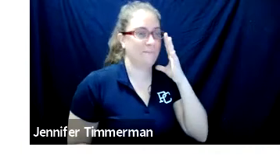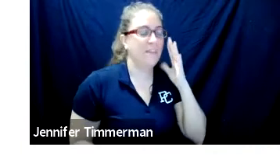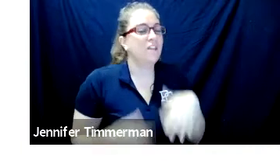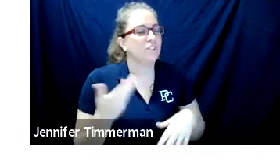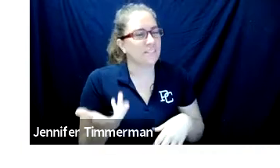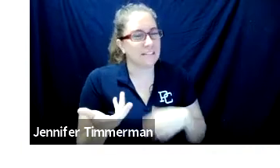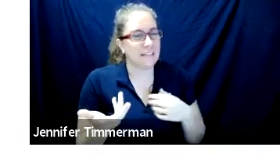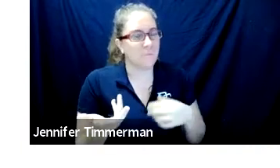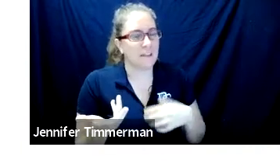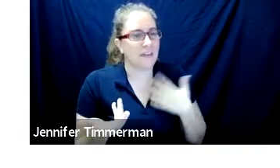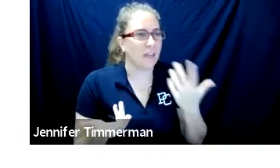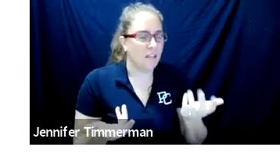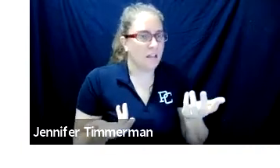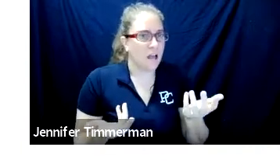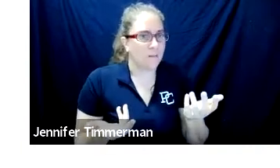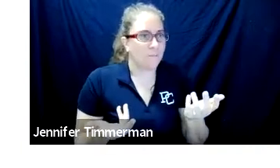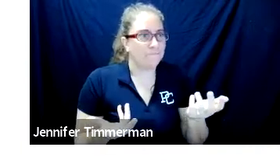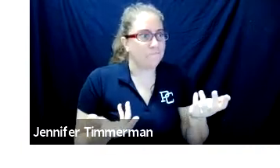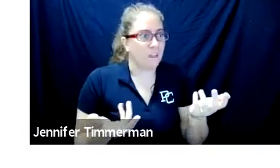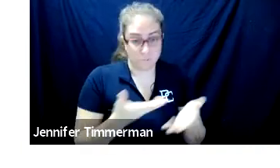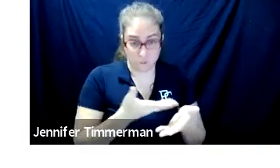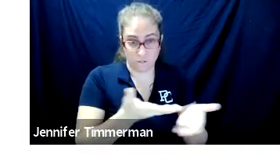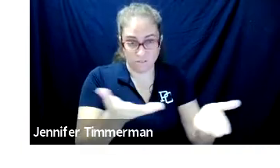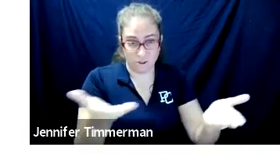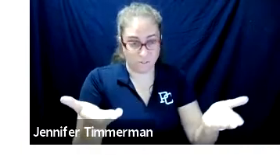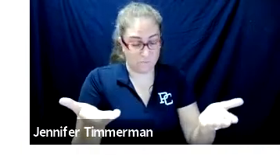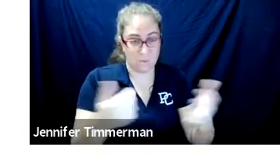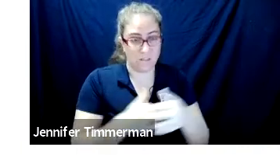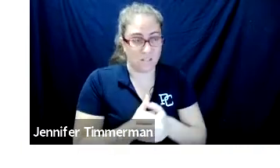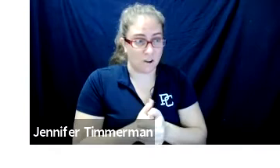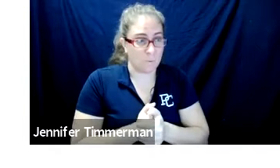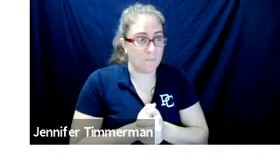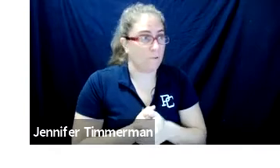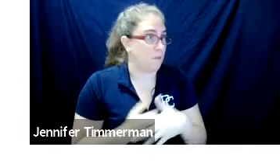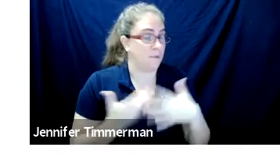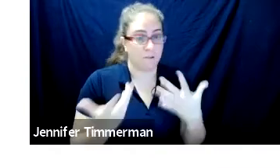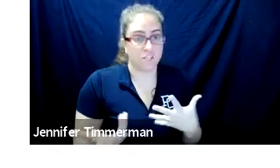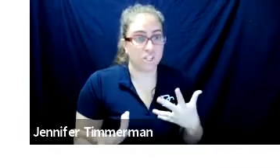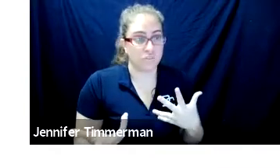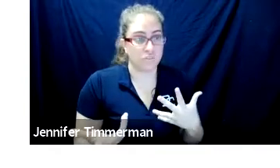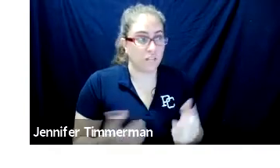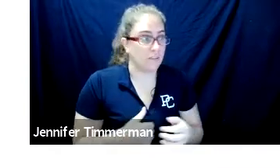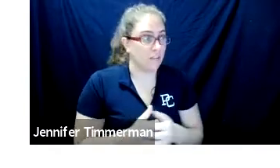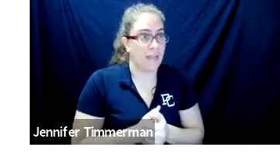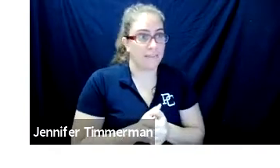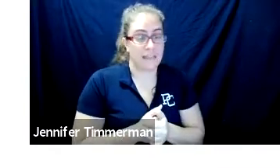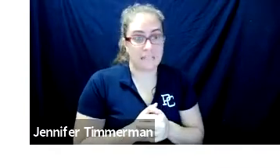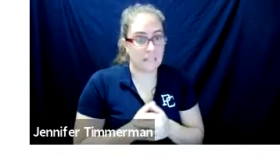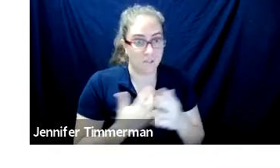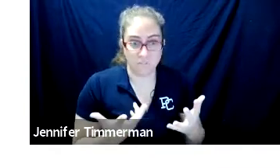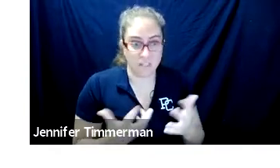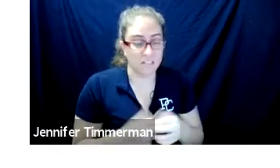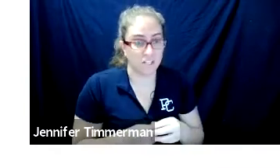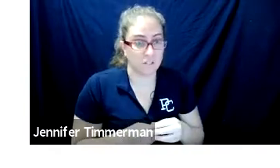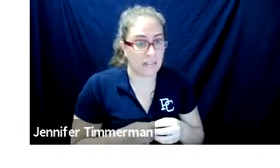Perfect. Just in the same way that I'm sure when you've spoken to younger people, maybe grandchildren even, and they